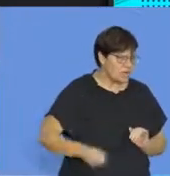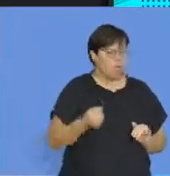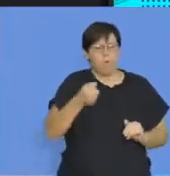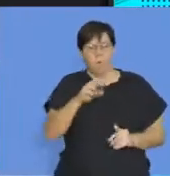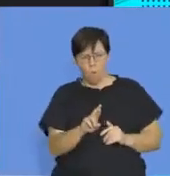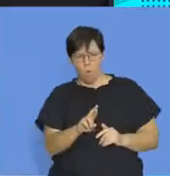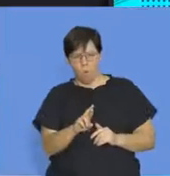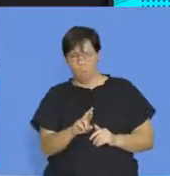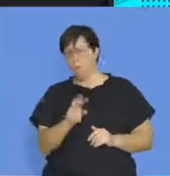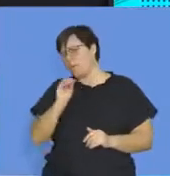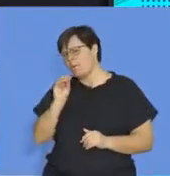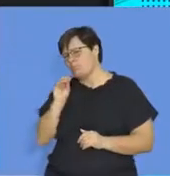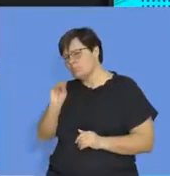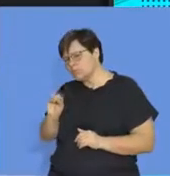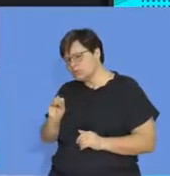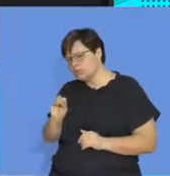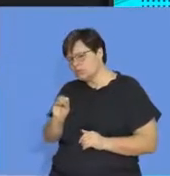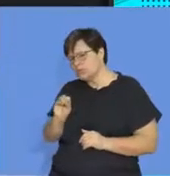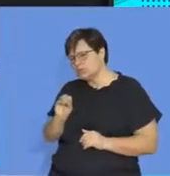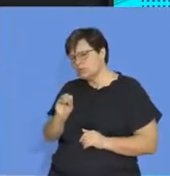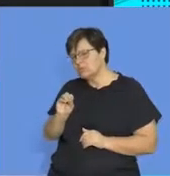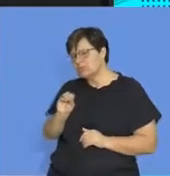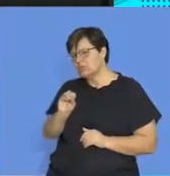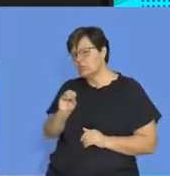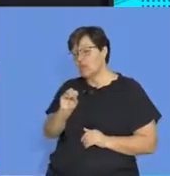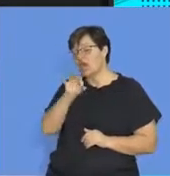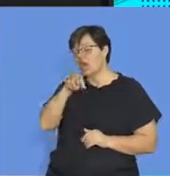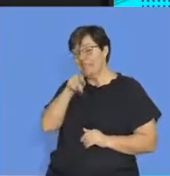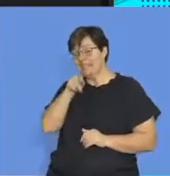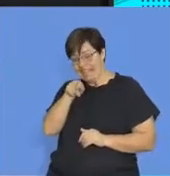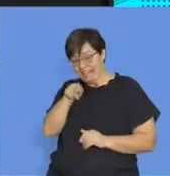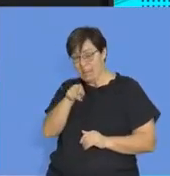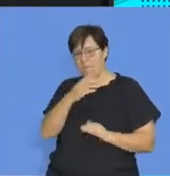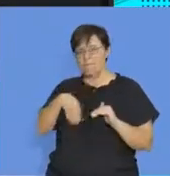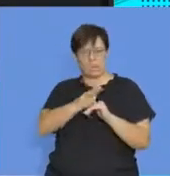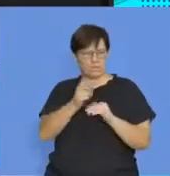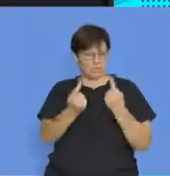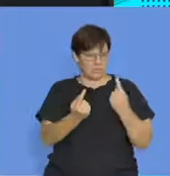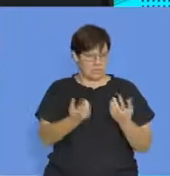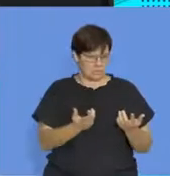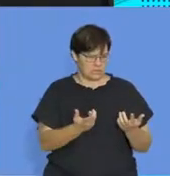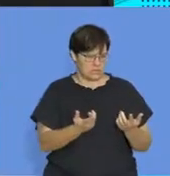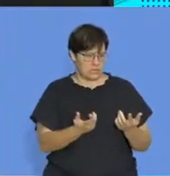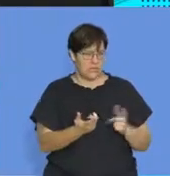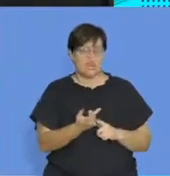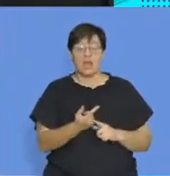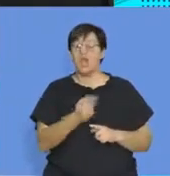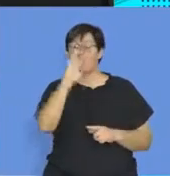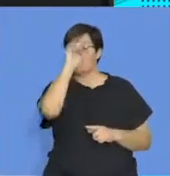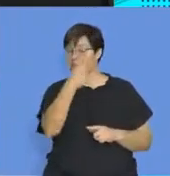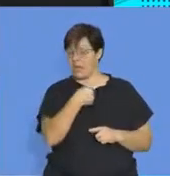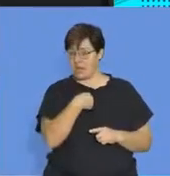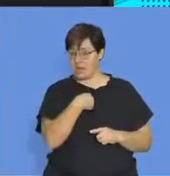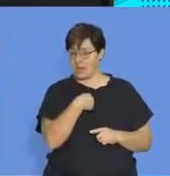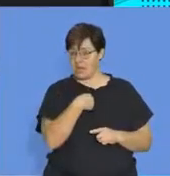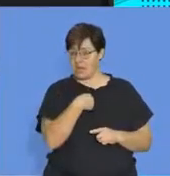or am I going to record the 13th salary as a bonus? Now, if memory serves me correct,